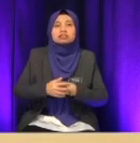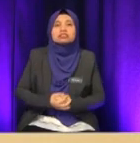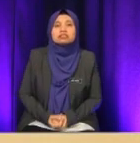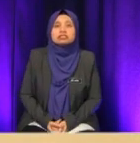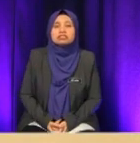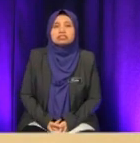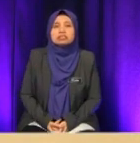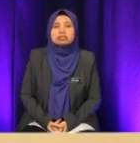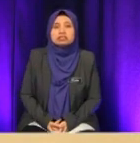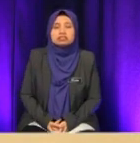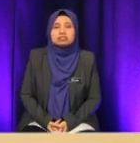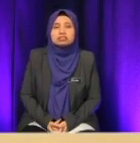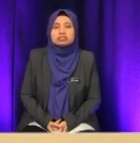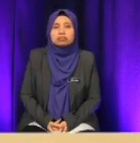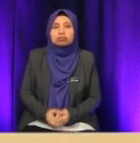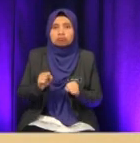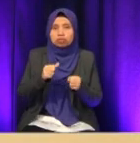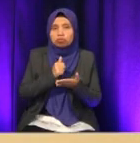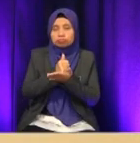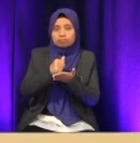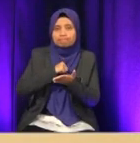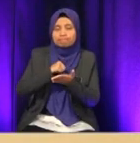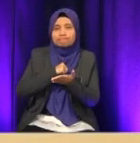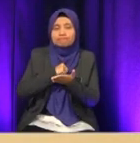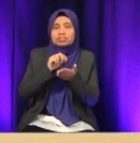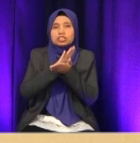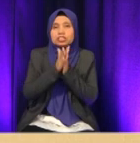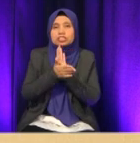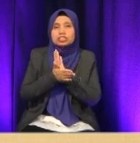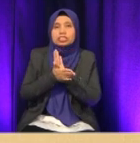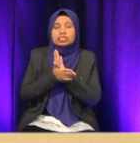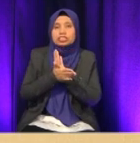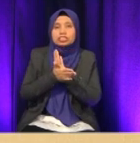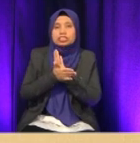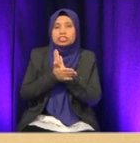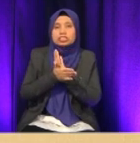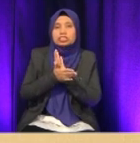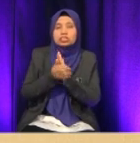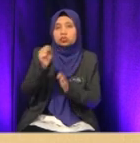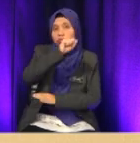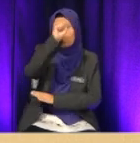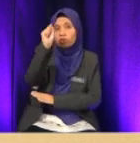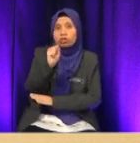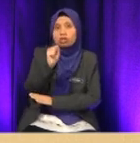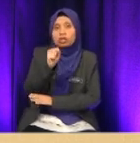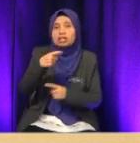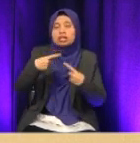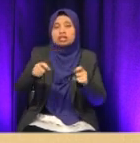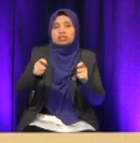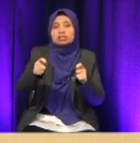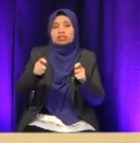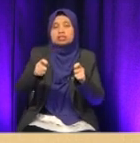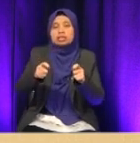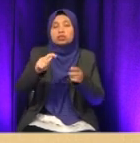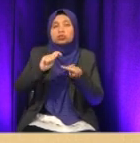and organizations, but you could also help yourself. So they are asking the listeners to try to be a member of